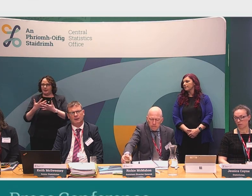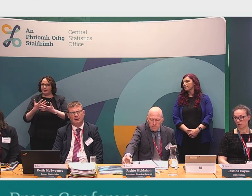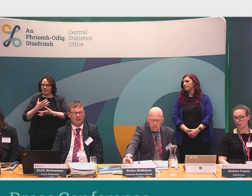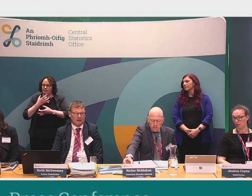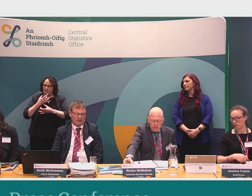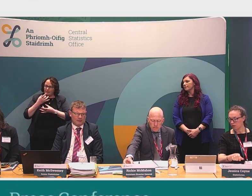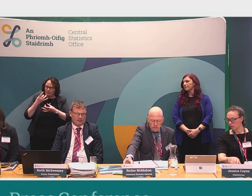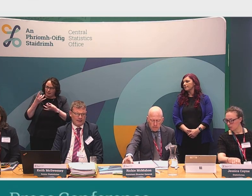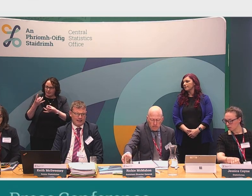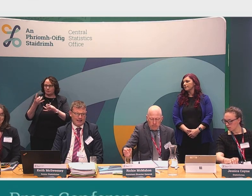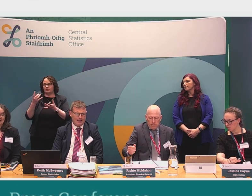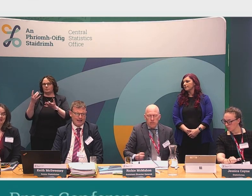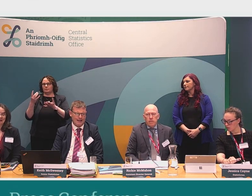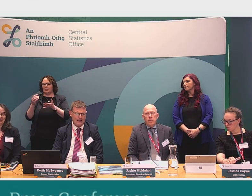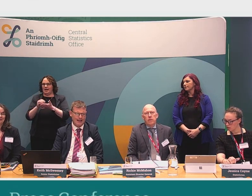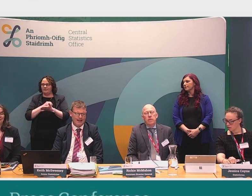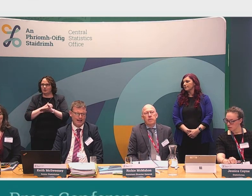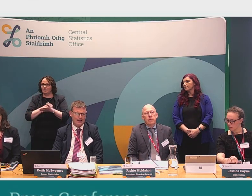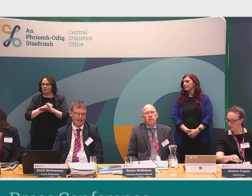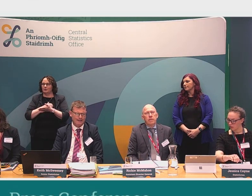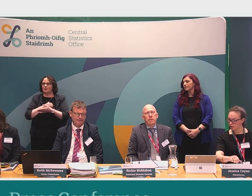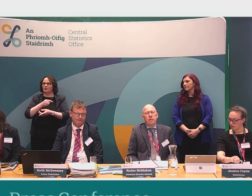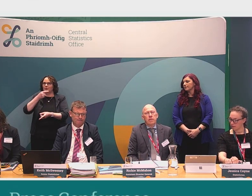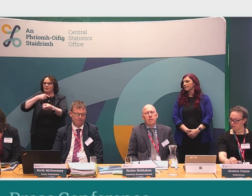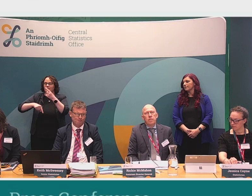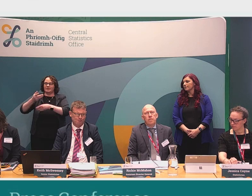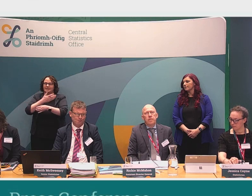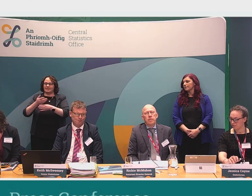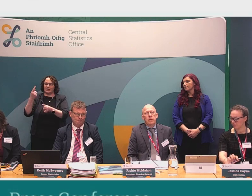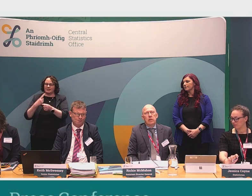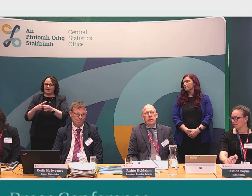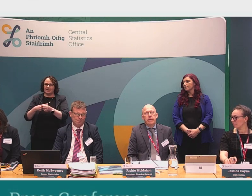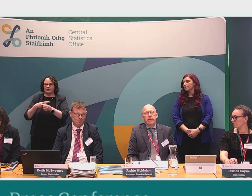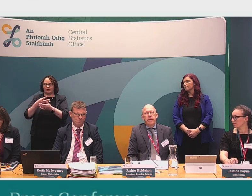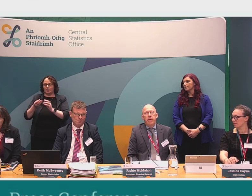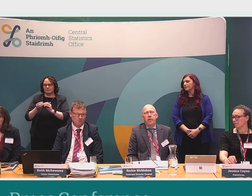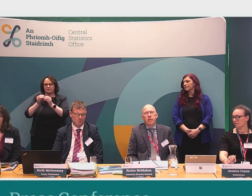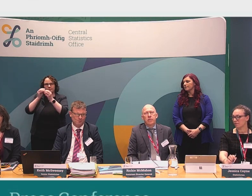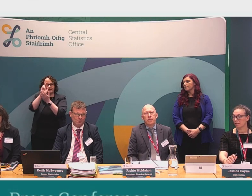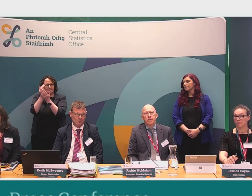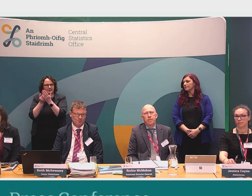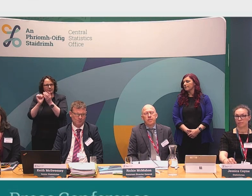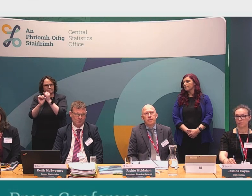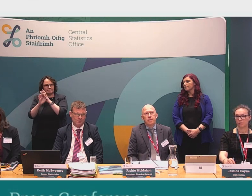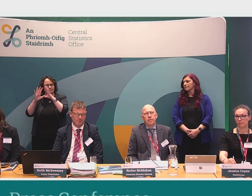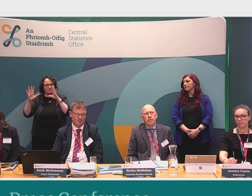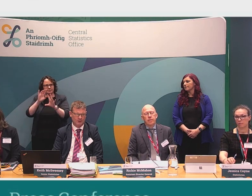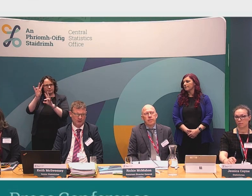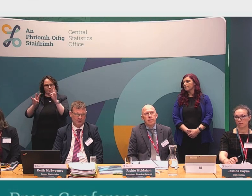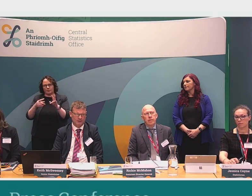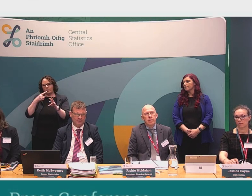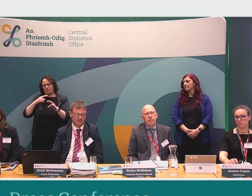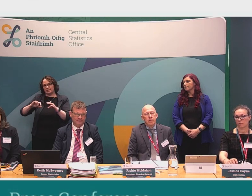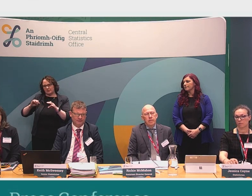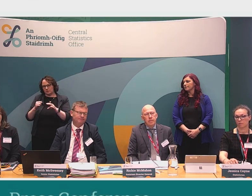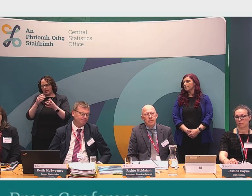to, start again kind of when we're designing it. But what we've done in this iteration is to try and future-proof as far as possible,